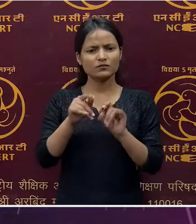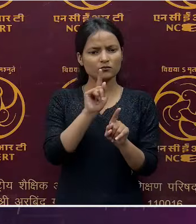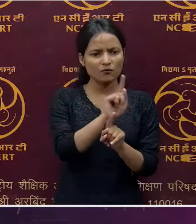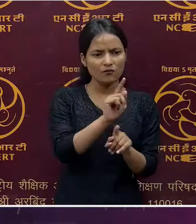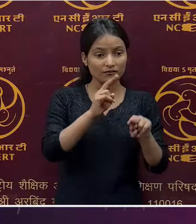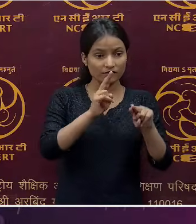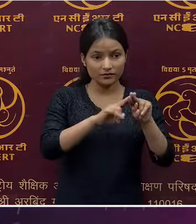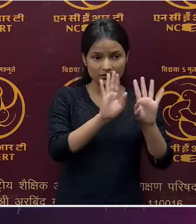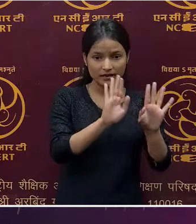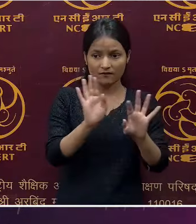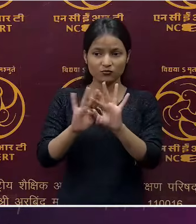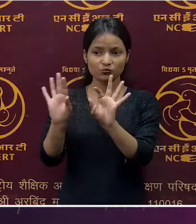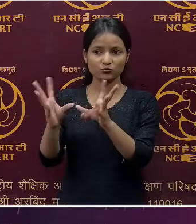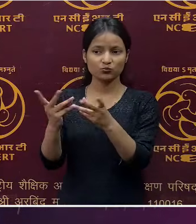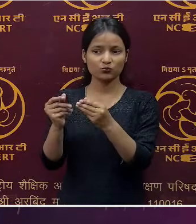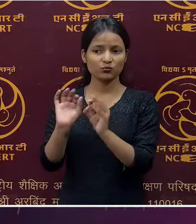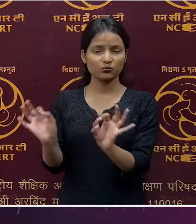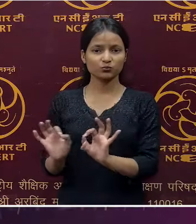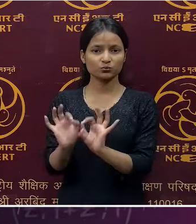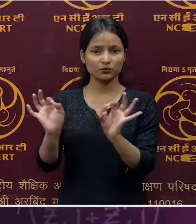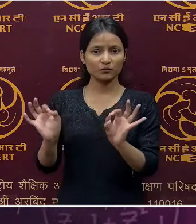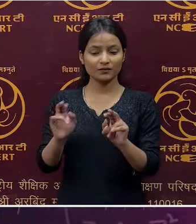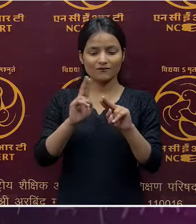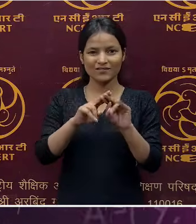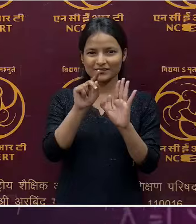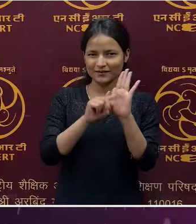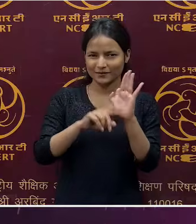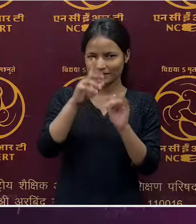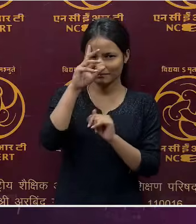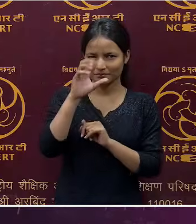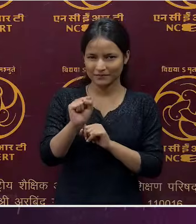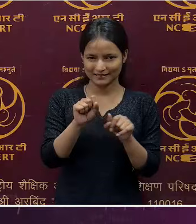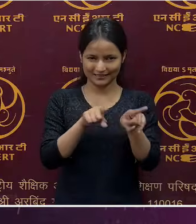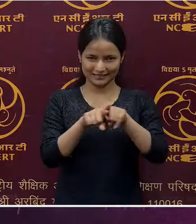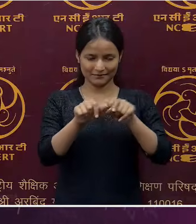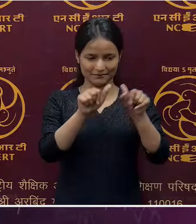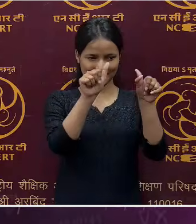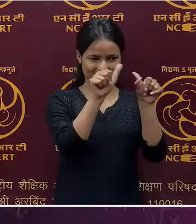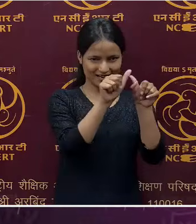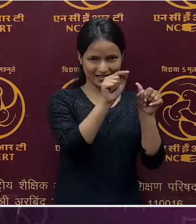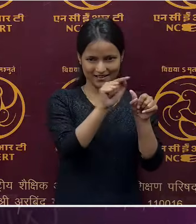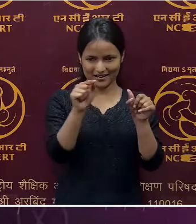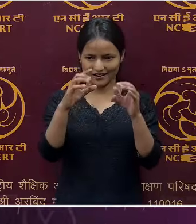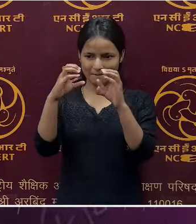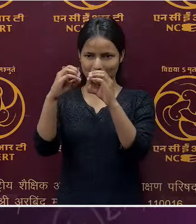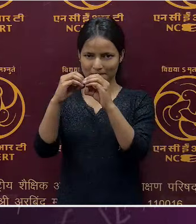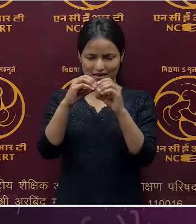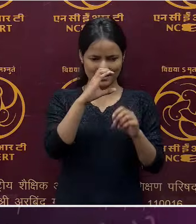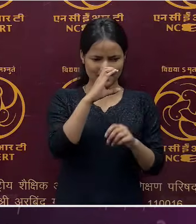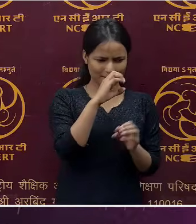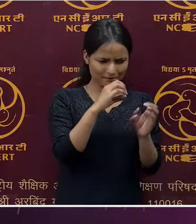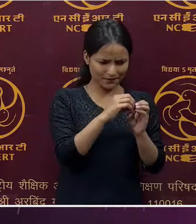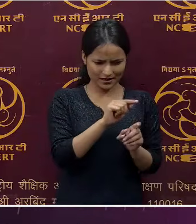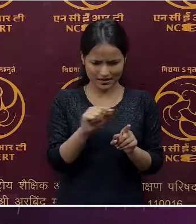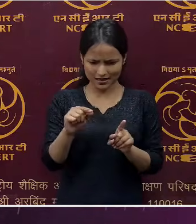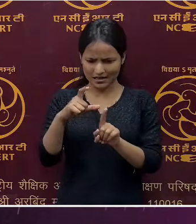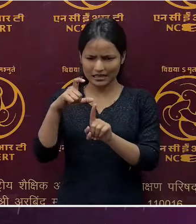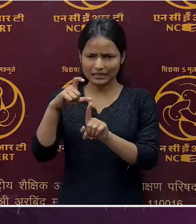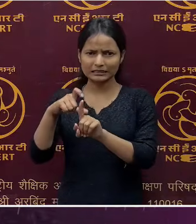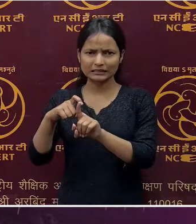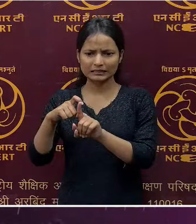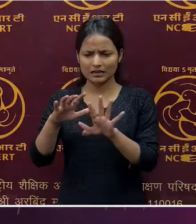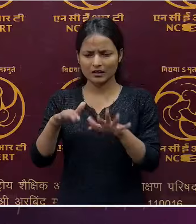can see the first option. A is related to B, B is related to E, and also B is related